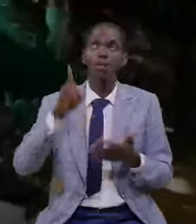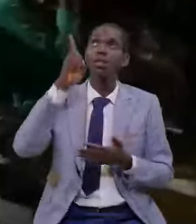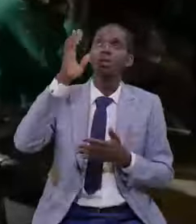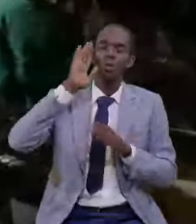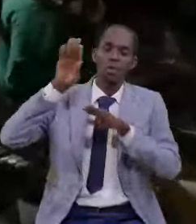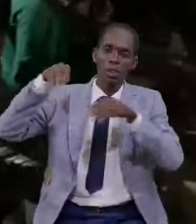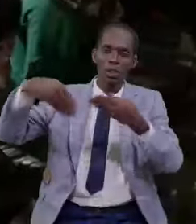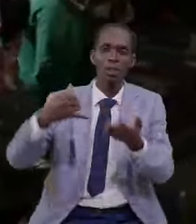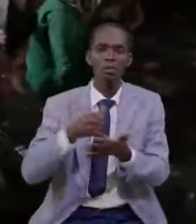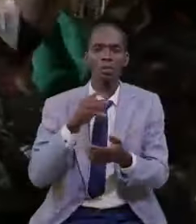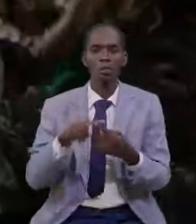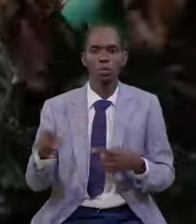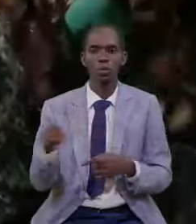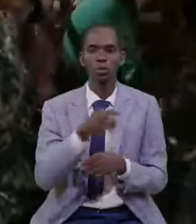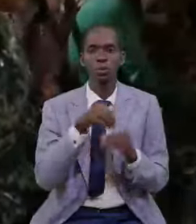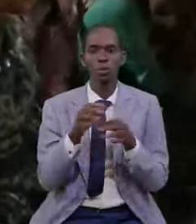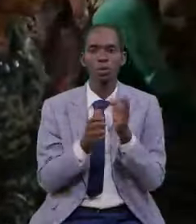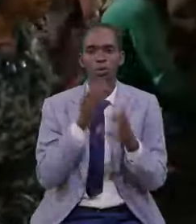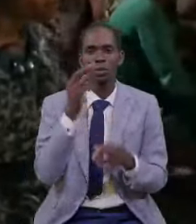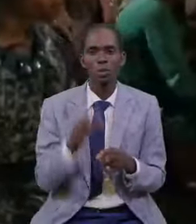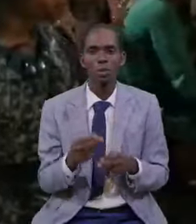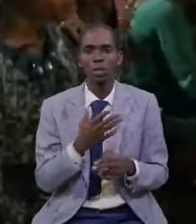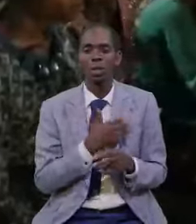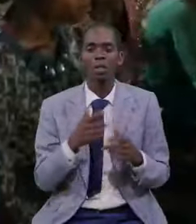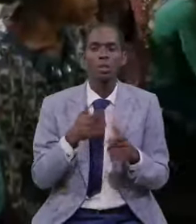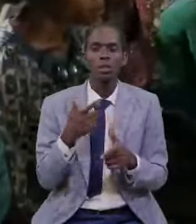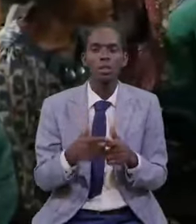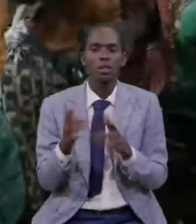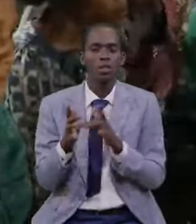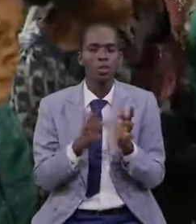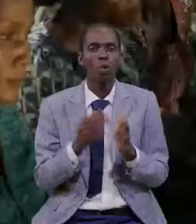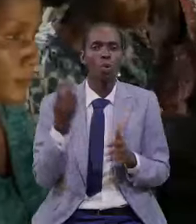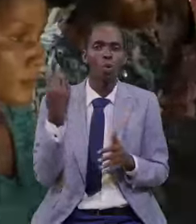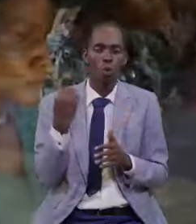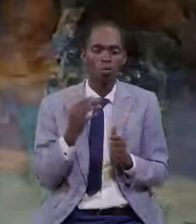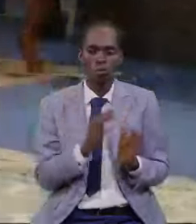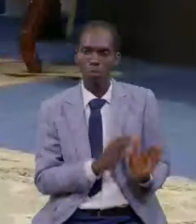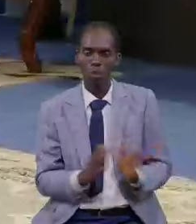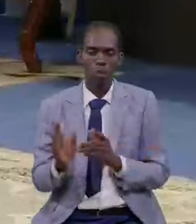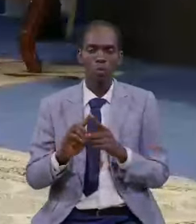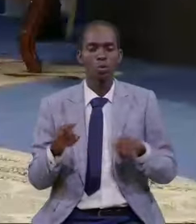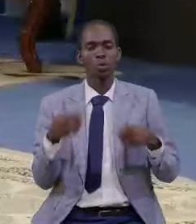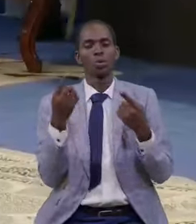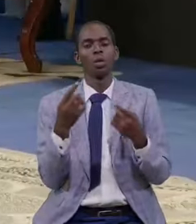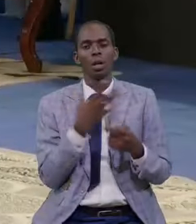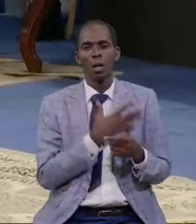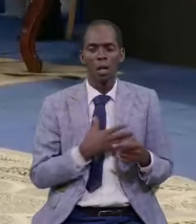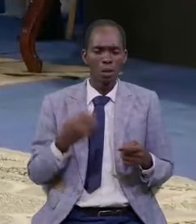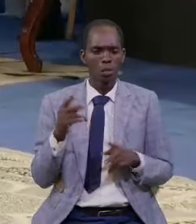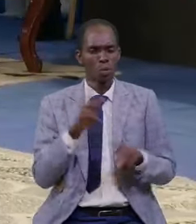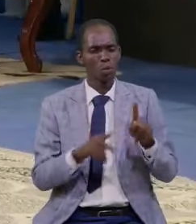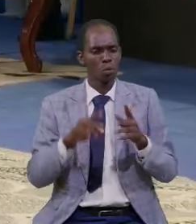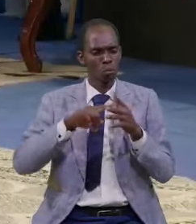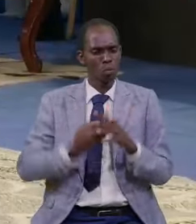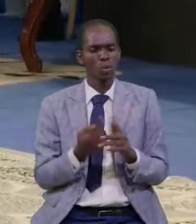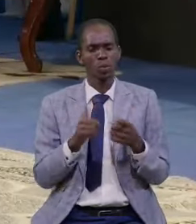And then Jesus was about to go. And he was sorrowful. And he said, why are you sorrowful?